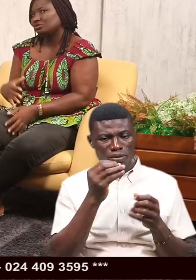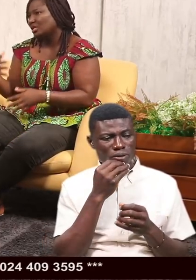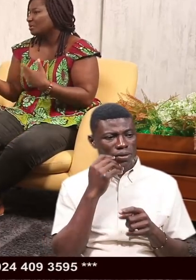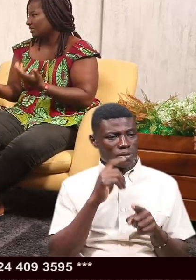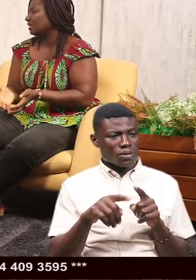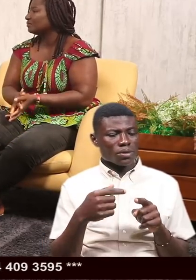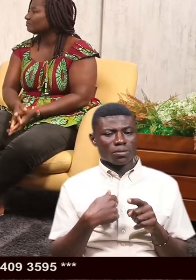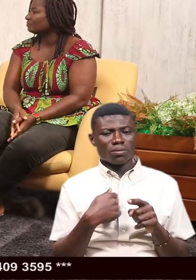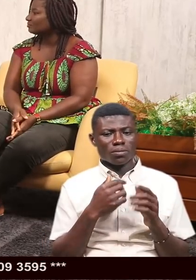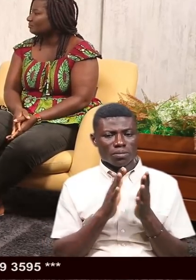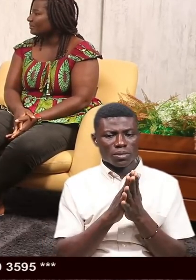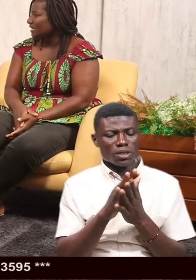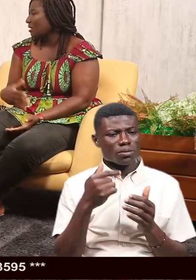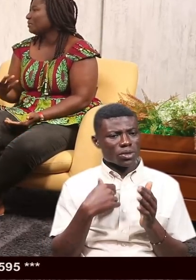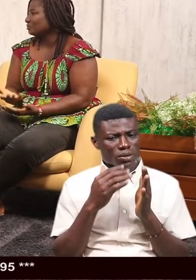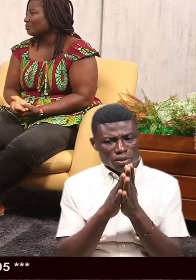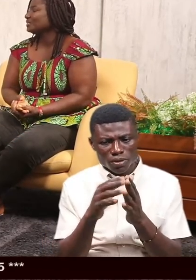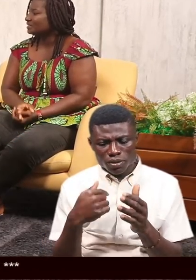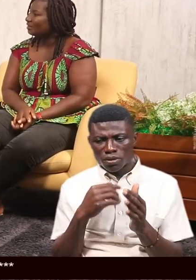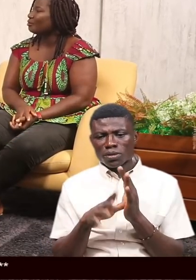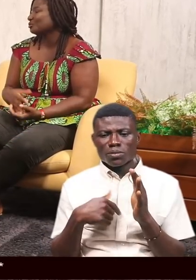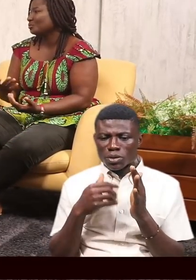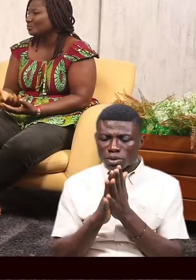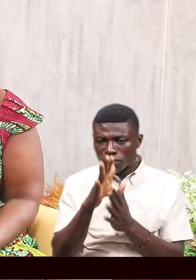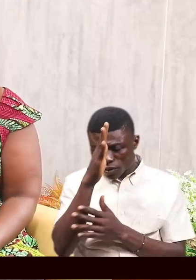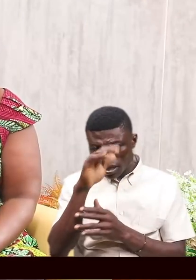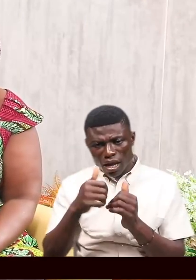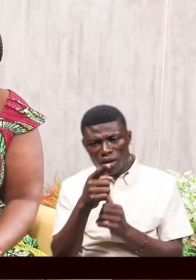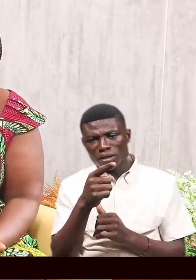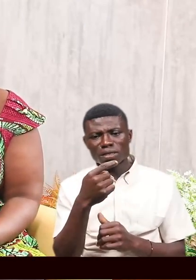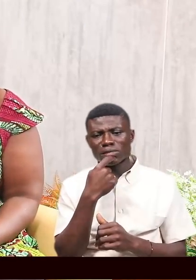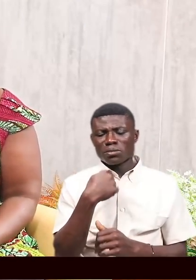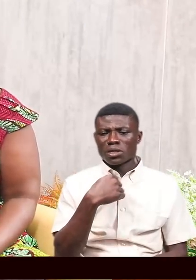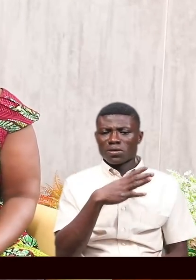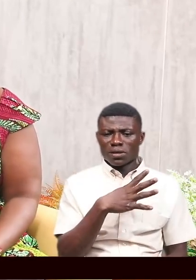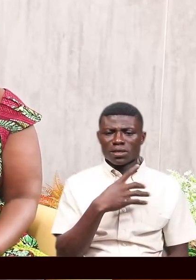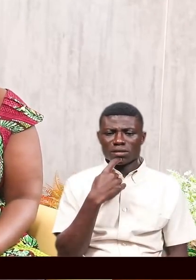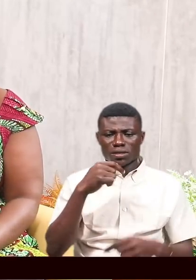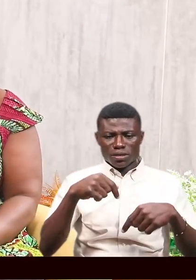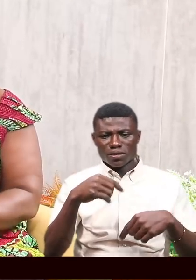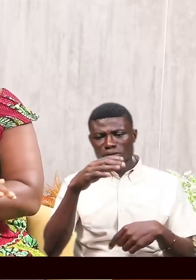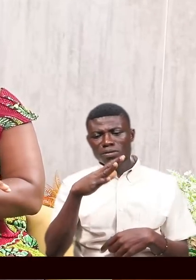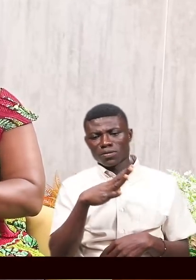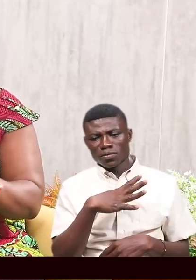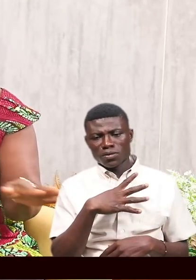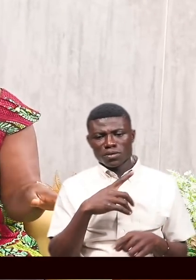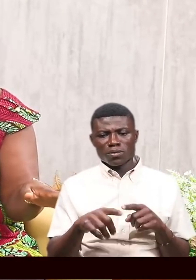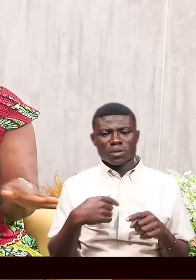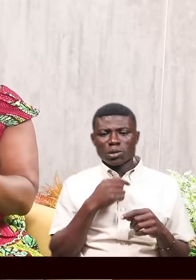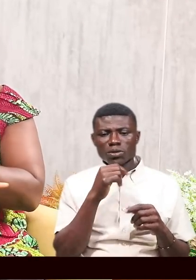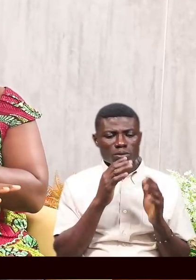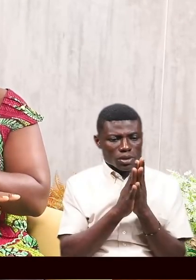man, so na me bisano. Tam pa so ho te sen oso me ho ye ne de me ho ye sen so me mi san